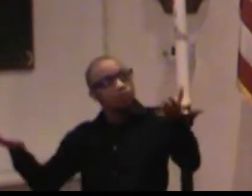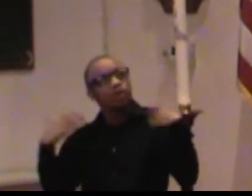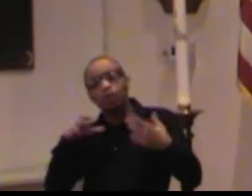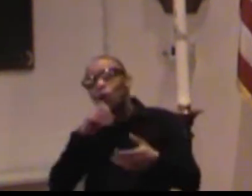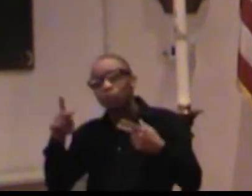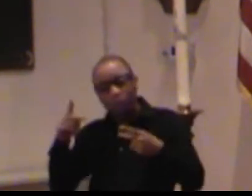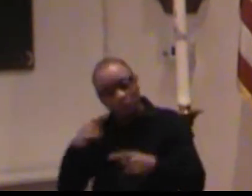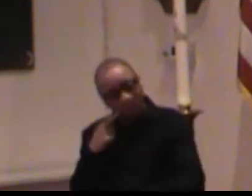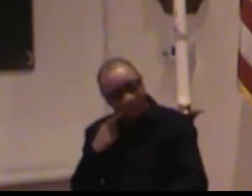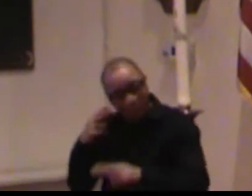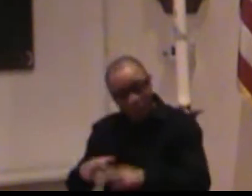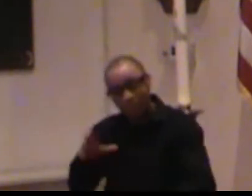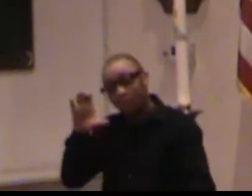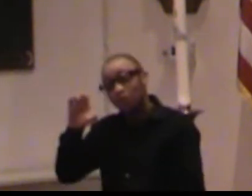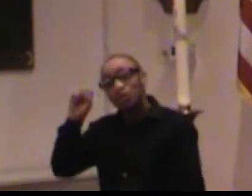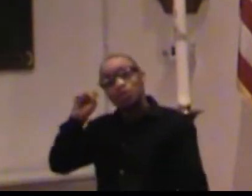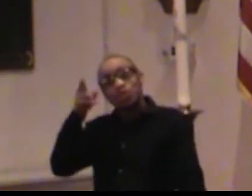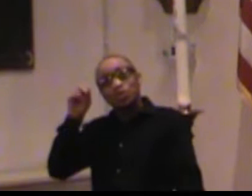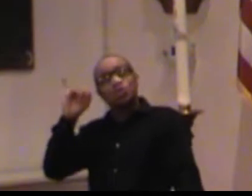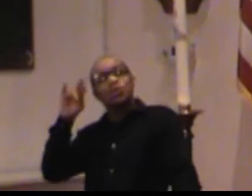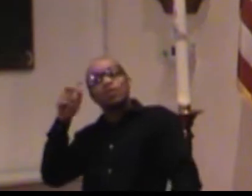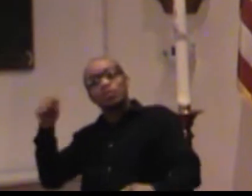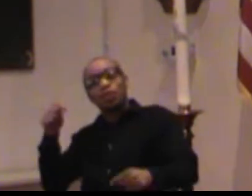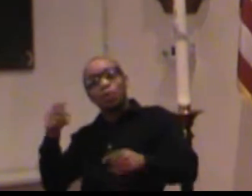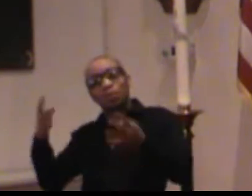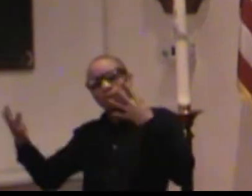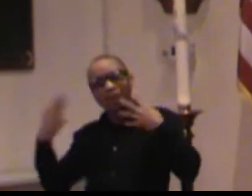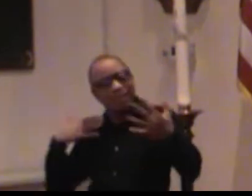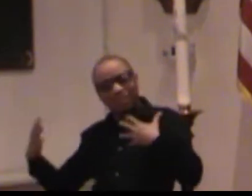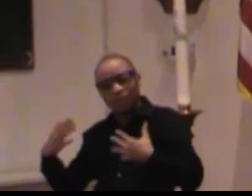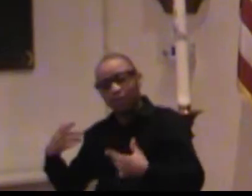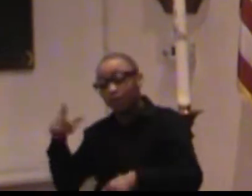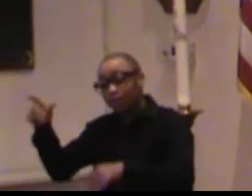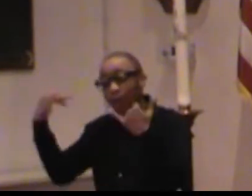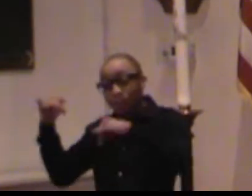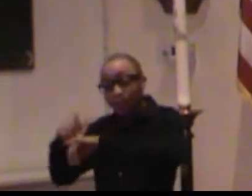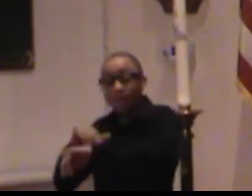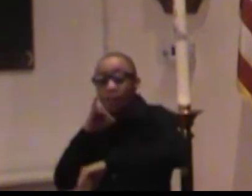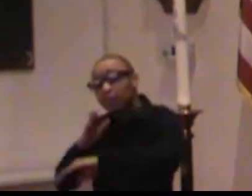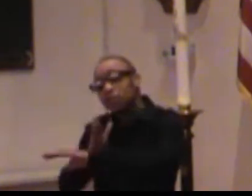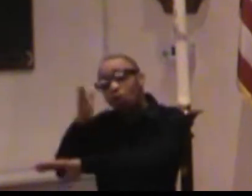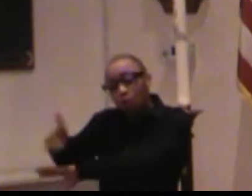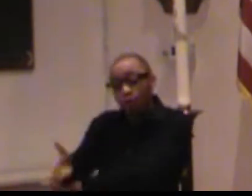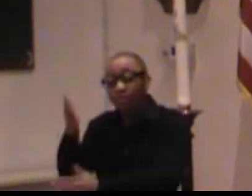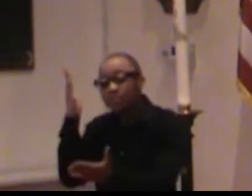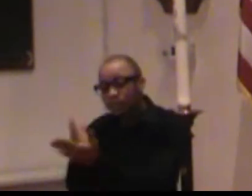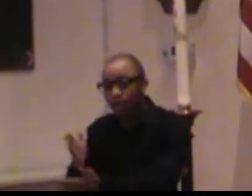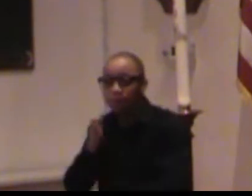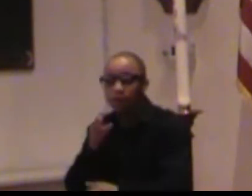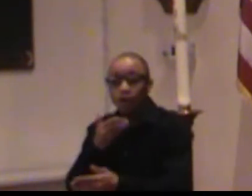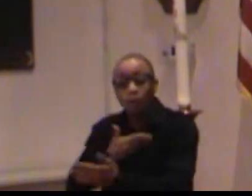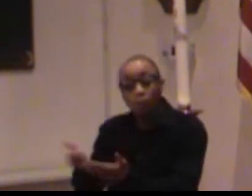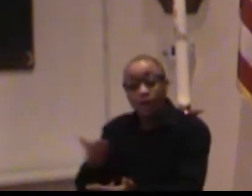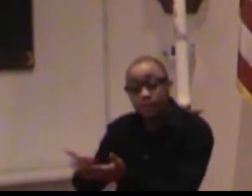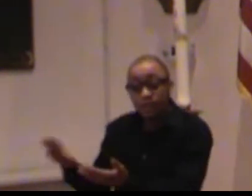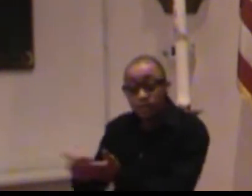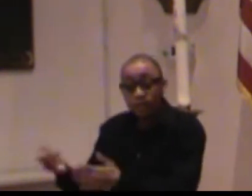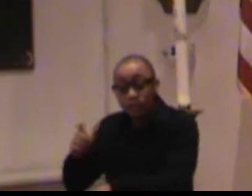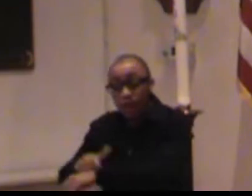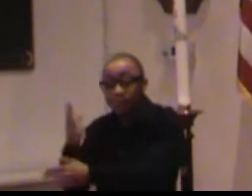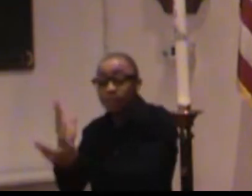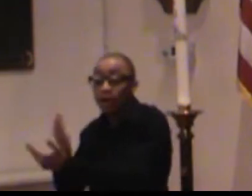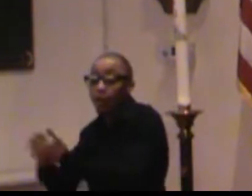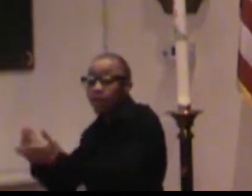old people used to call it. I came to tell somebody your playtime is over. Stop wasting your time and stop